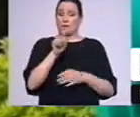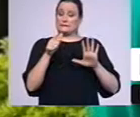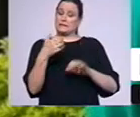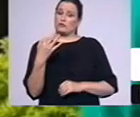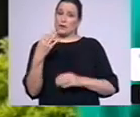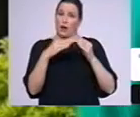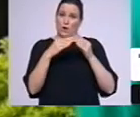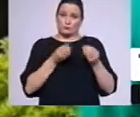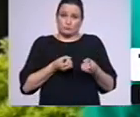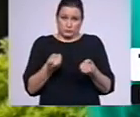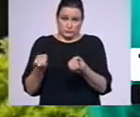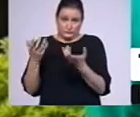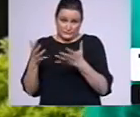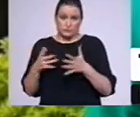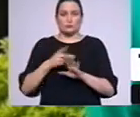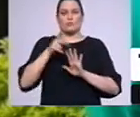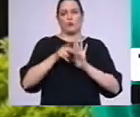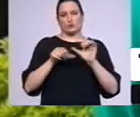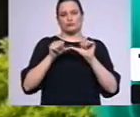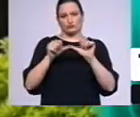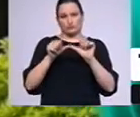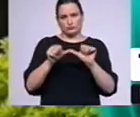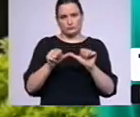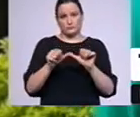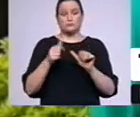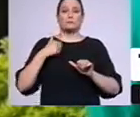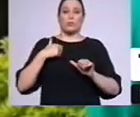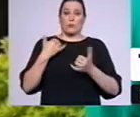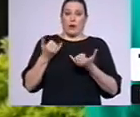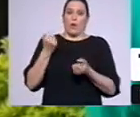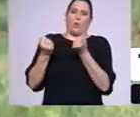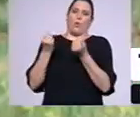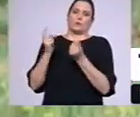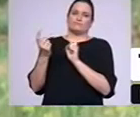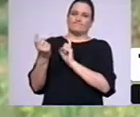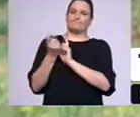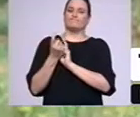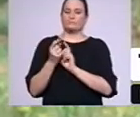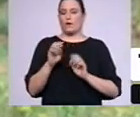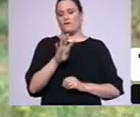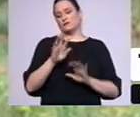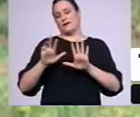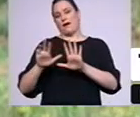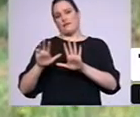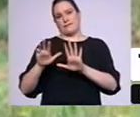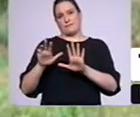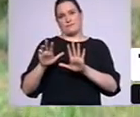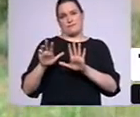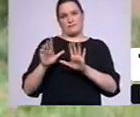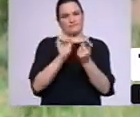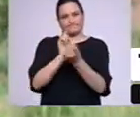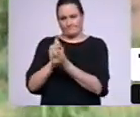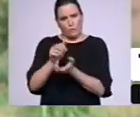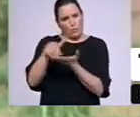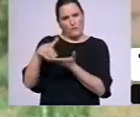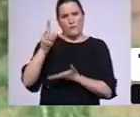the project continues and our case in the courts with the 49 respondents, which we will be evicting in